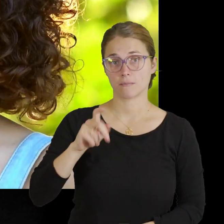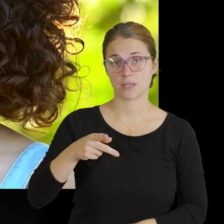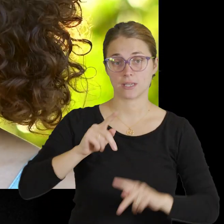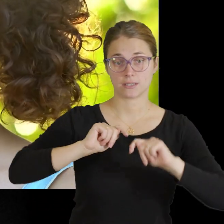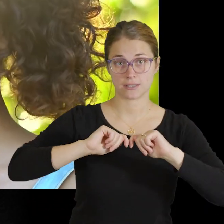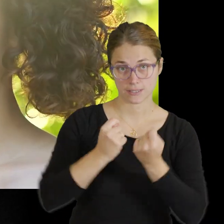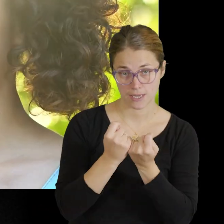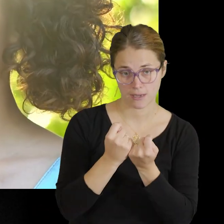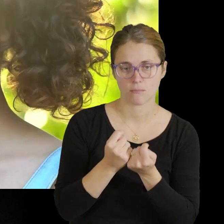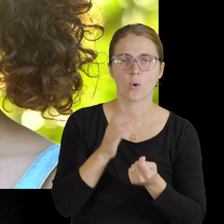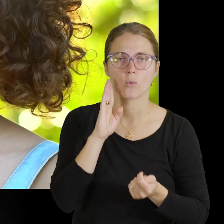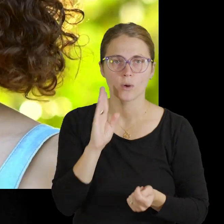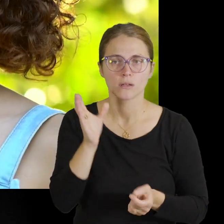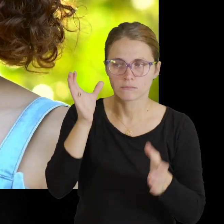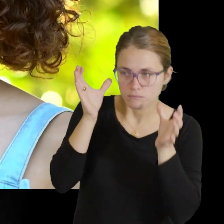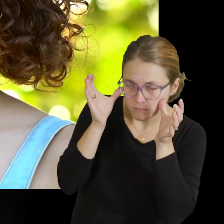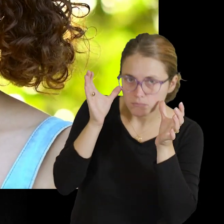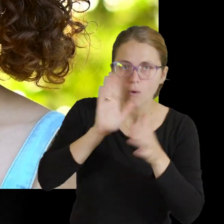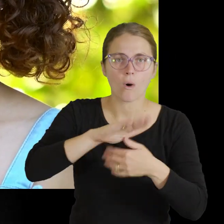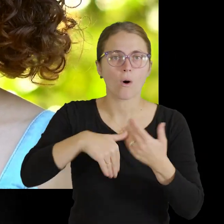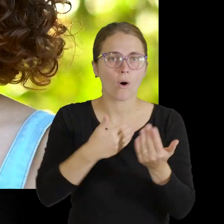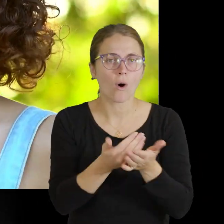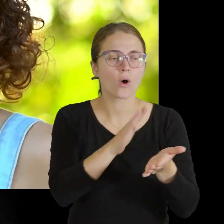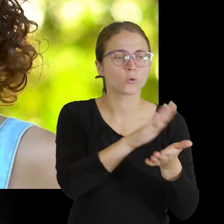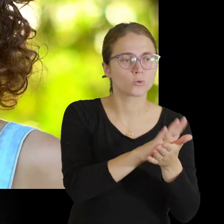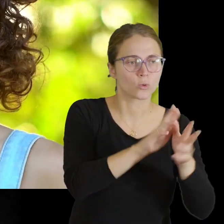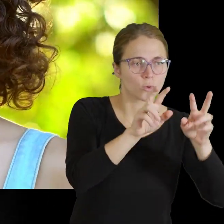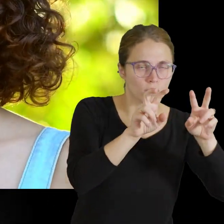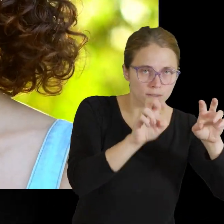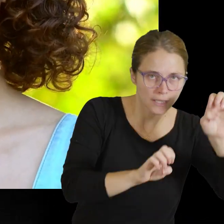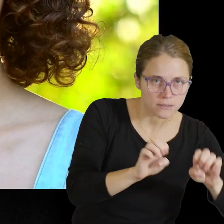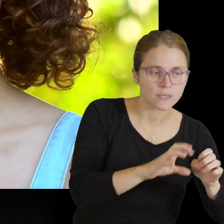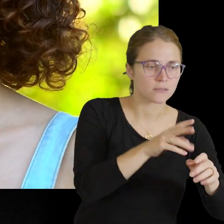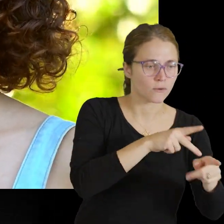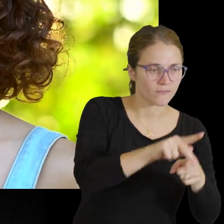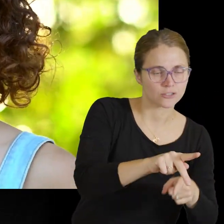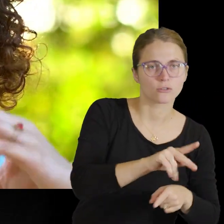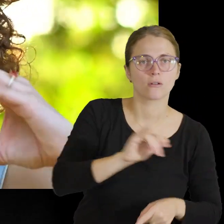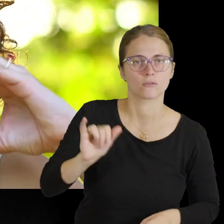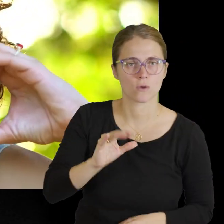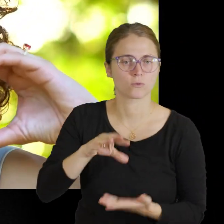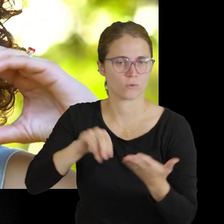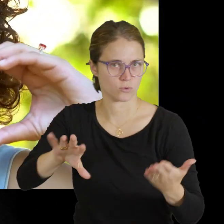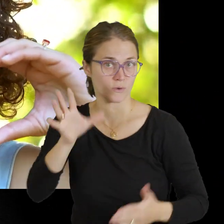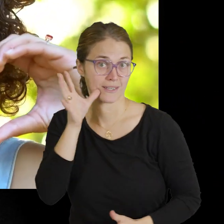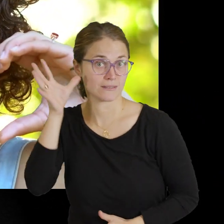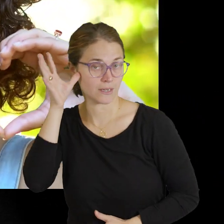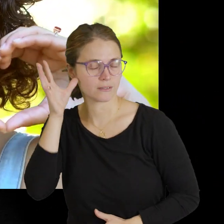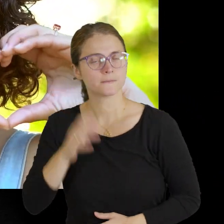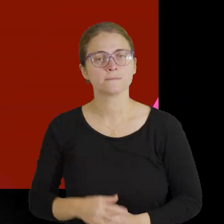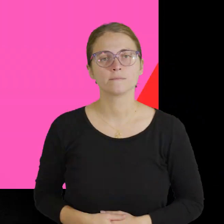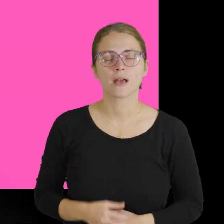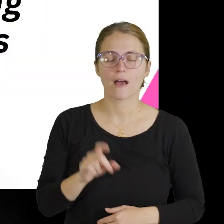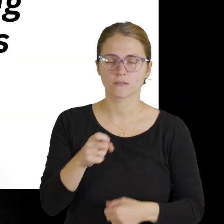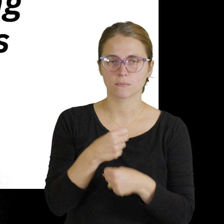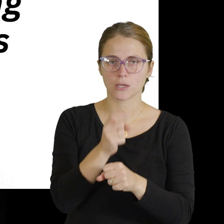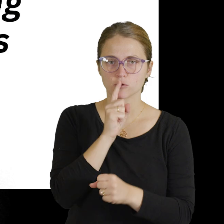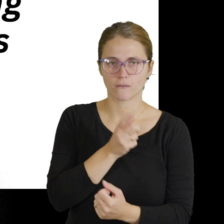students, service providers, and the school's own assessments in order to determine what goals are appropriate for the student.